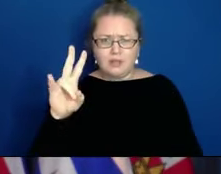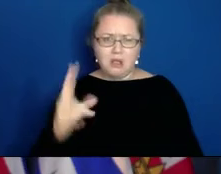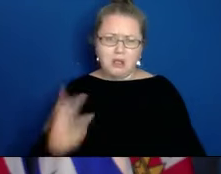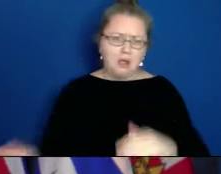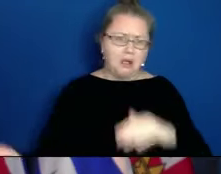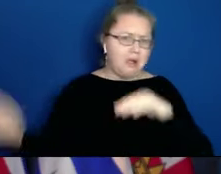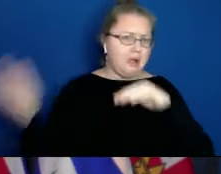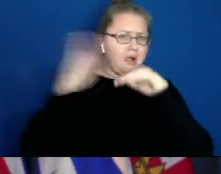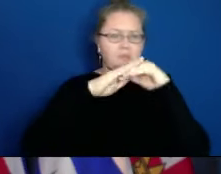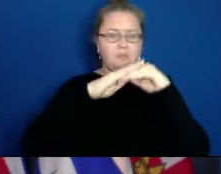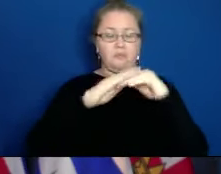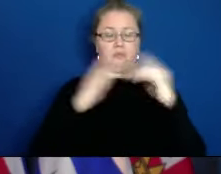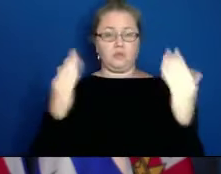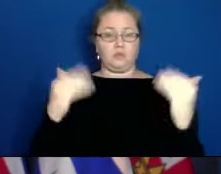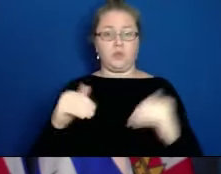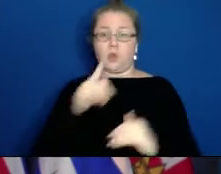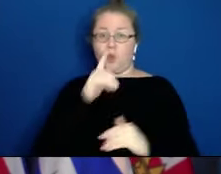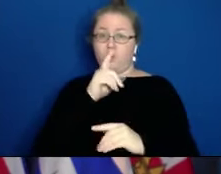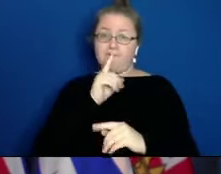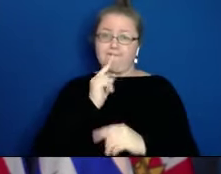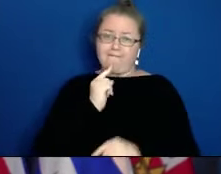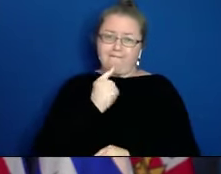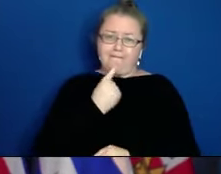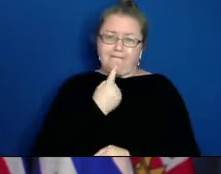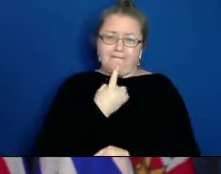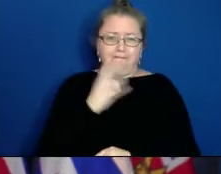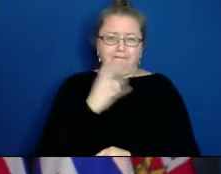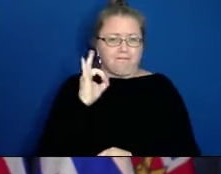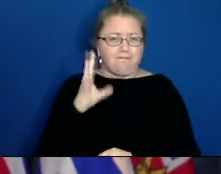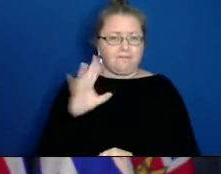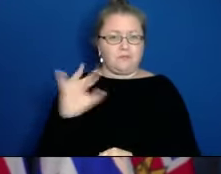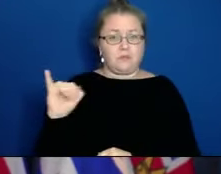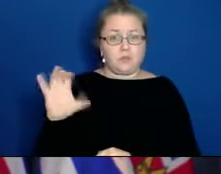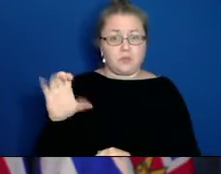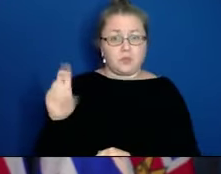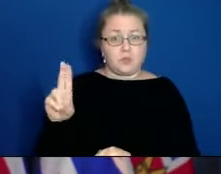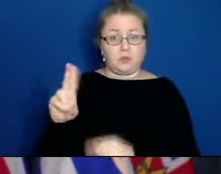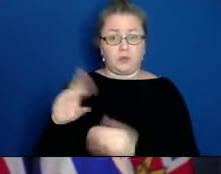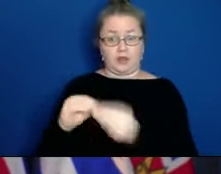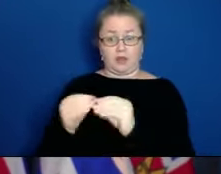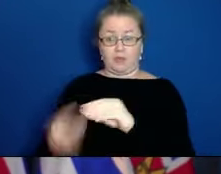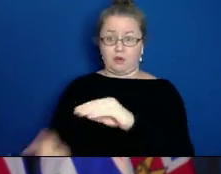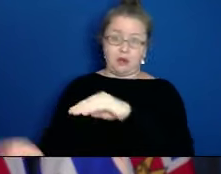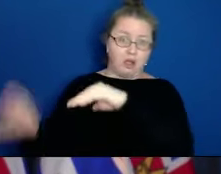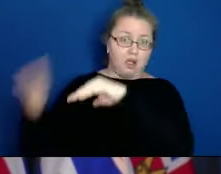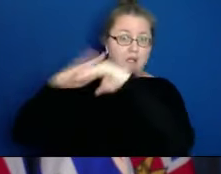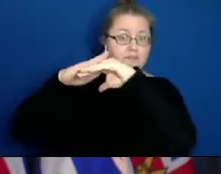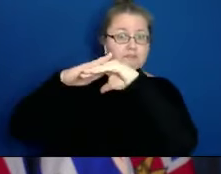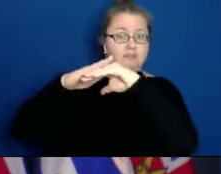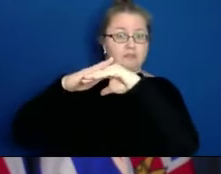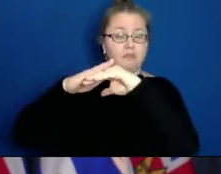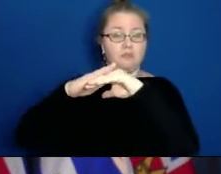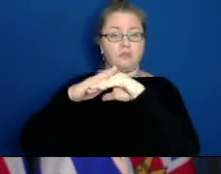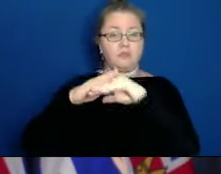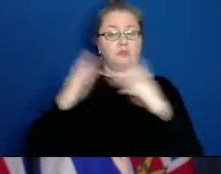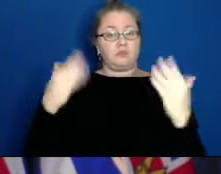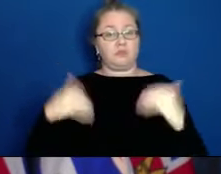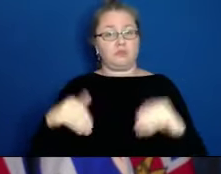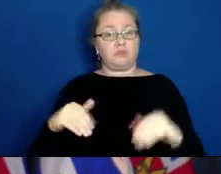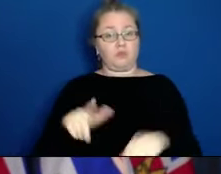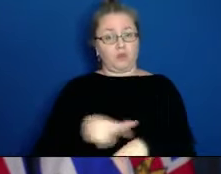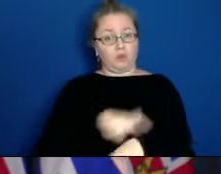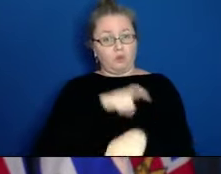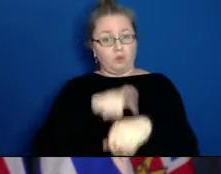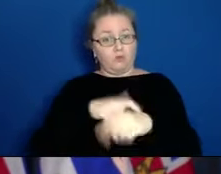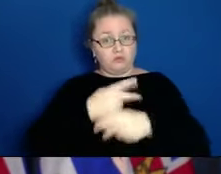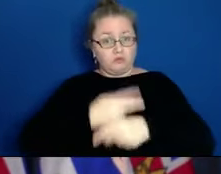people in ICU has gone up, and the fact that we have a significantly greater number of outbreaks in our long-term care